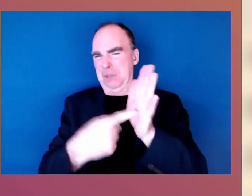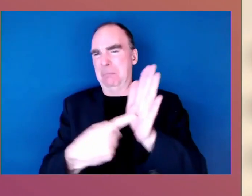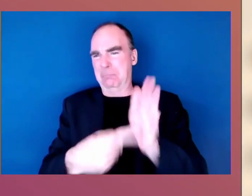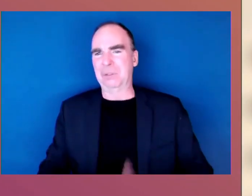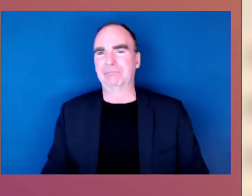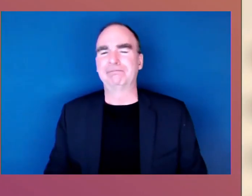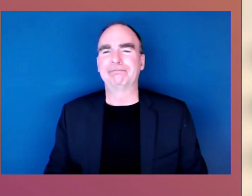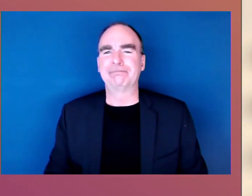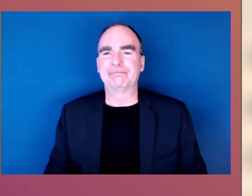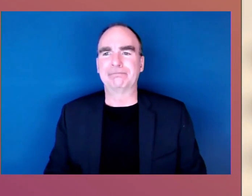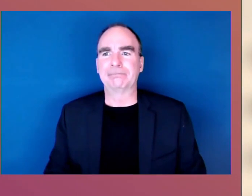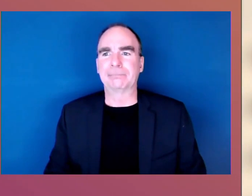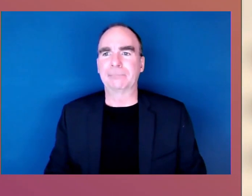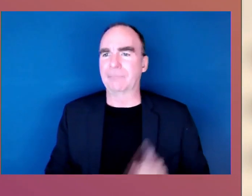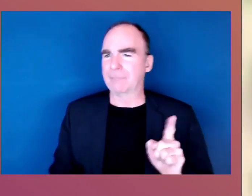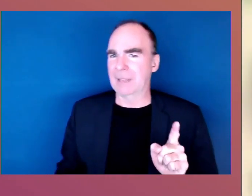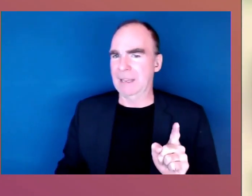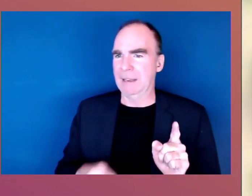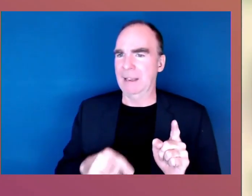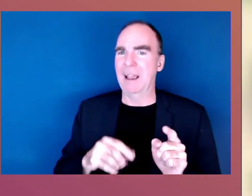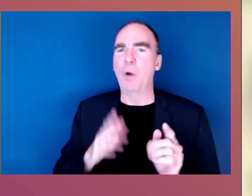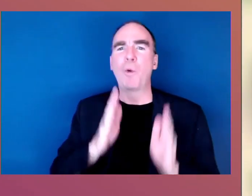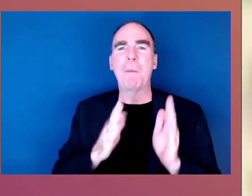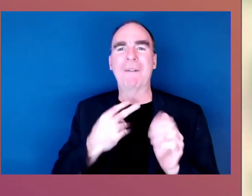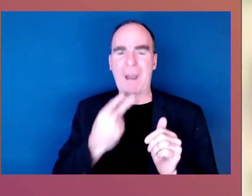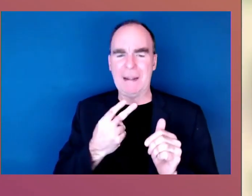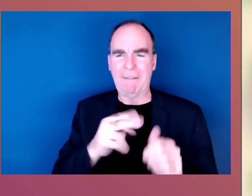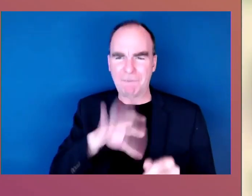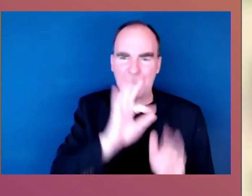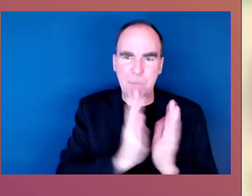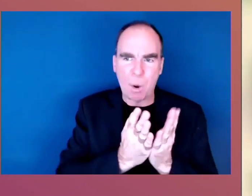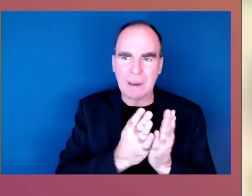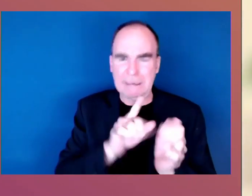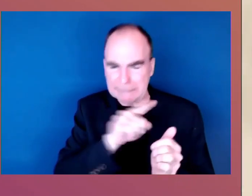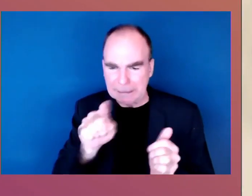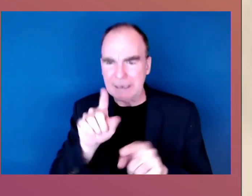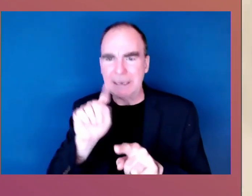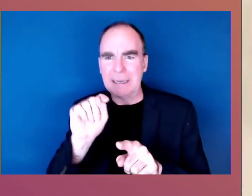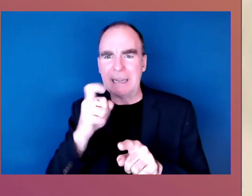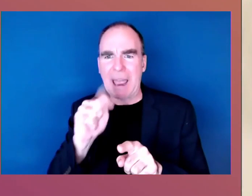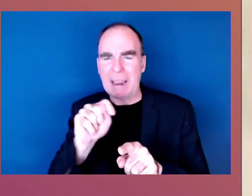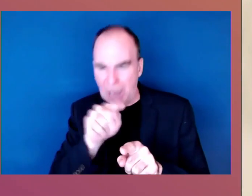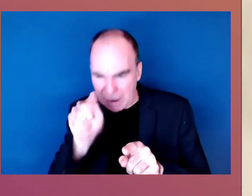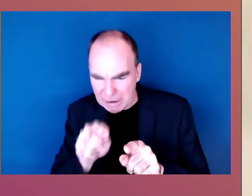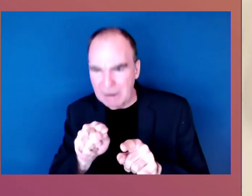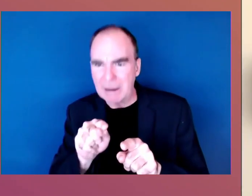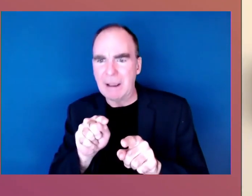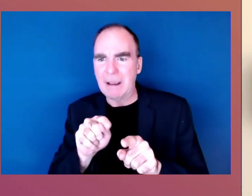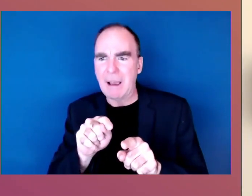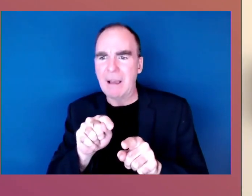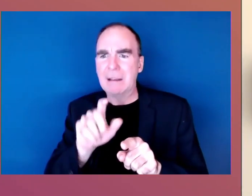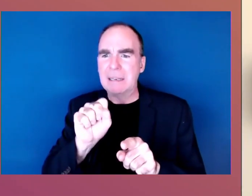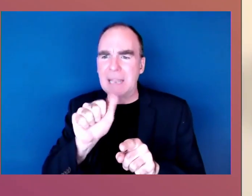Bard Mobile, get books, heading. Search the collection, text field, is editing, Yuval Harari. Sapiens, a brief, author,